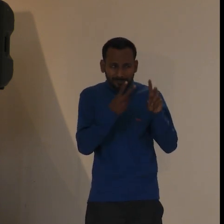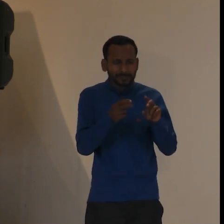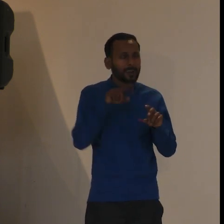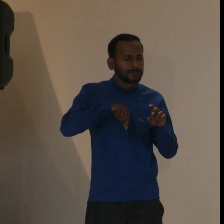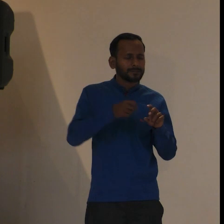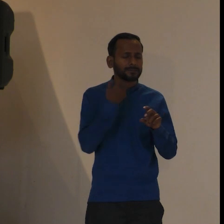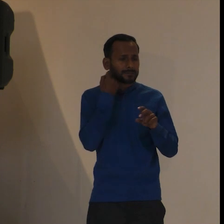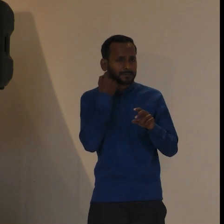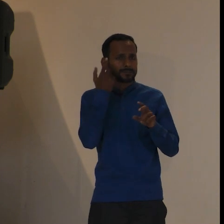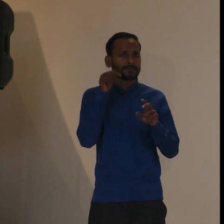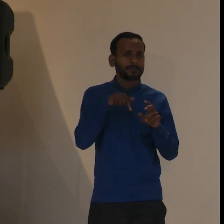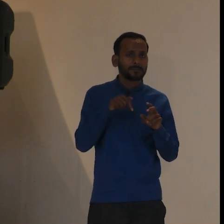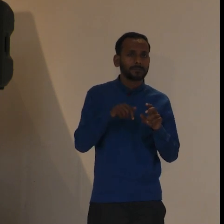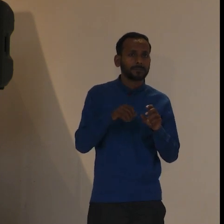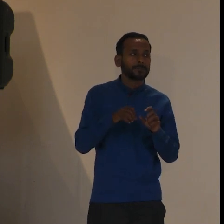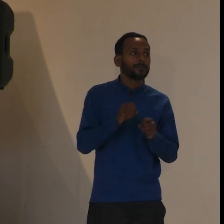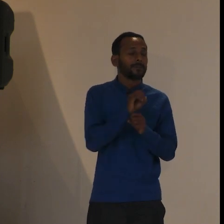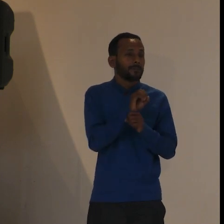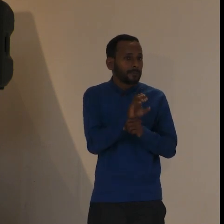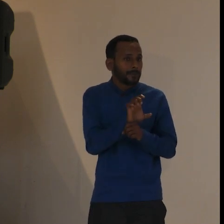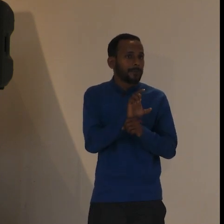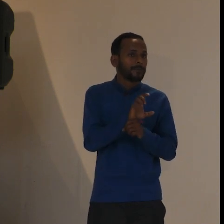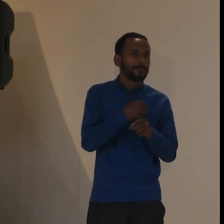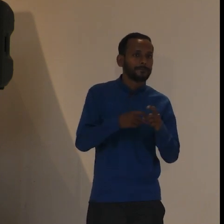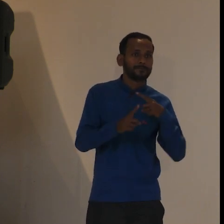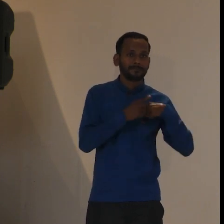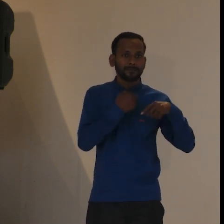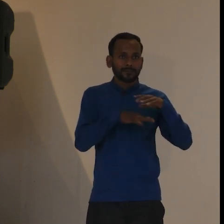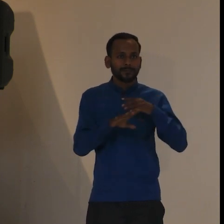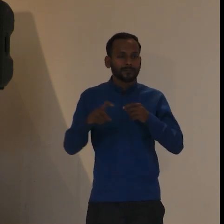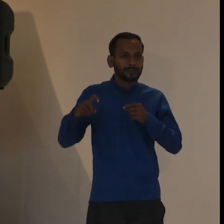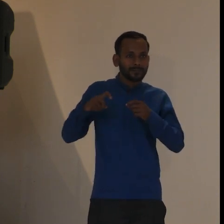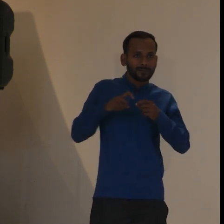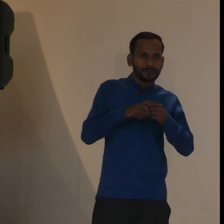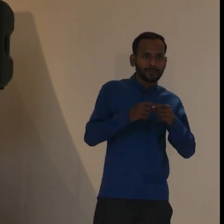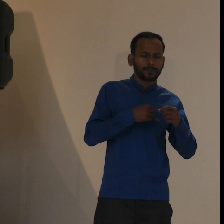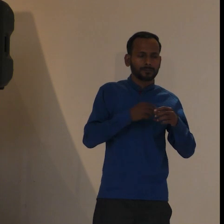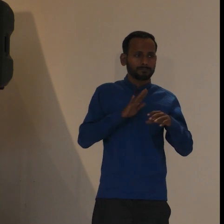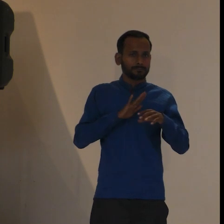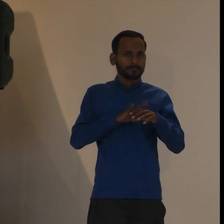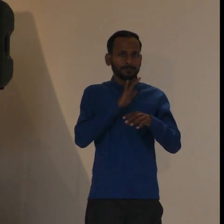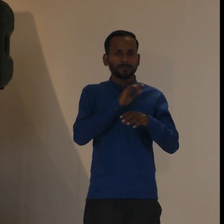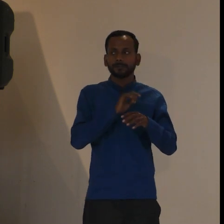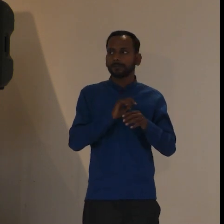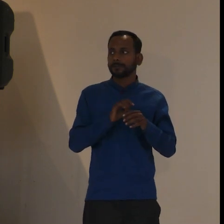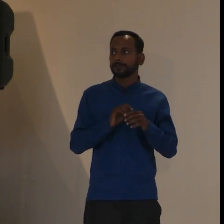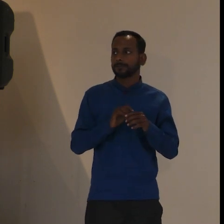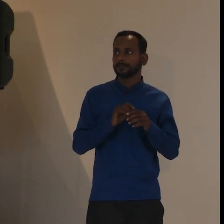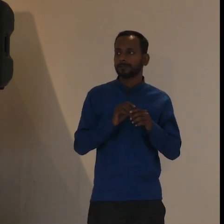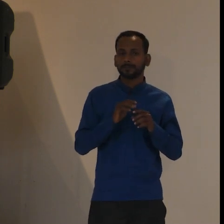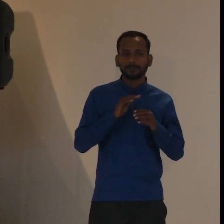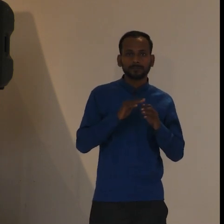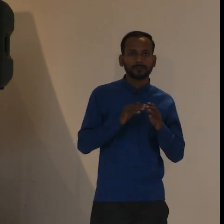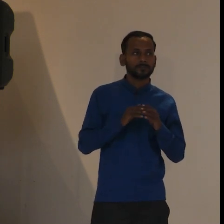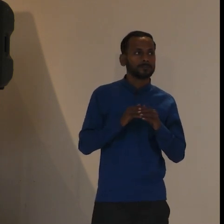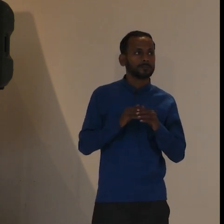We know that churches have been places where people have touched idols, murals, to the extent that they